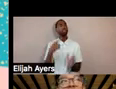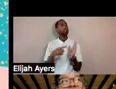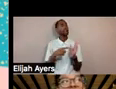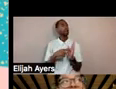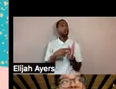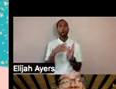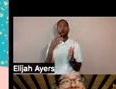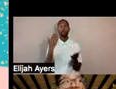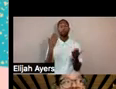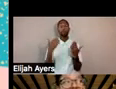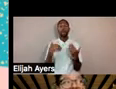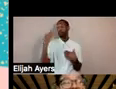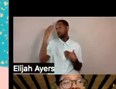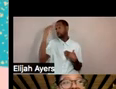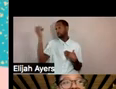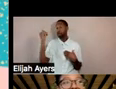connection.